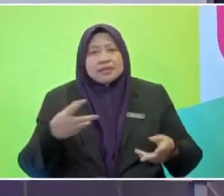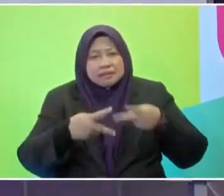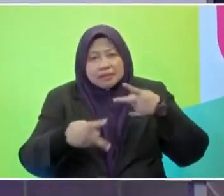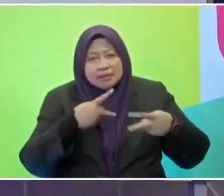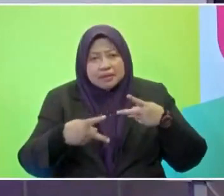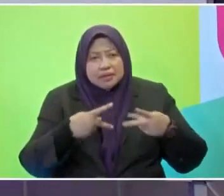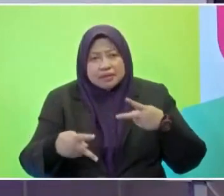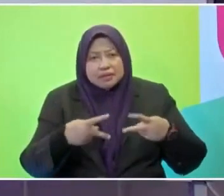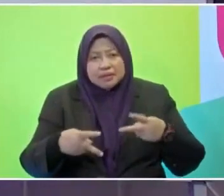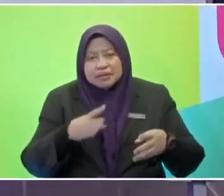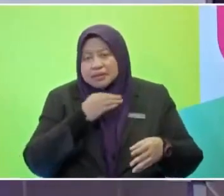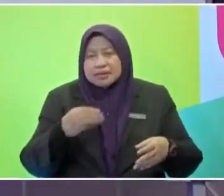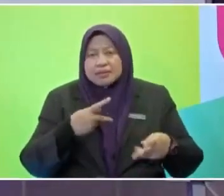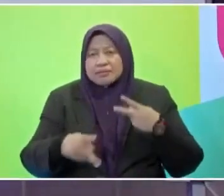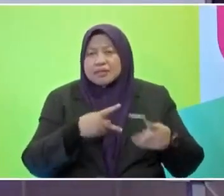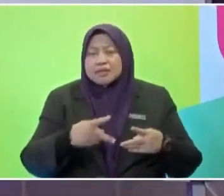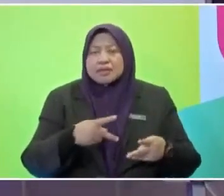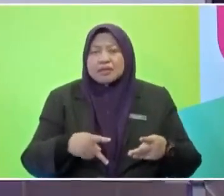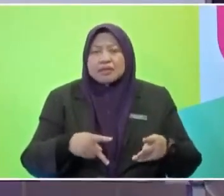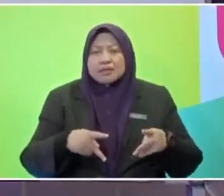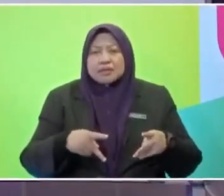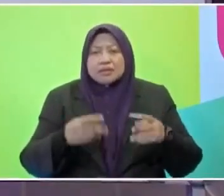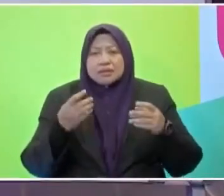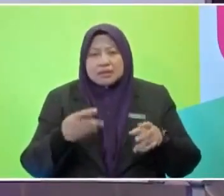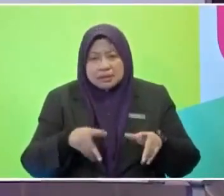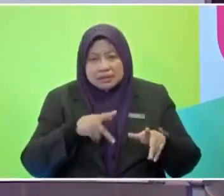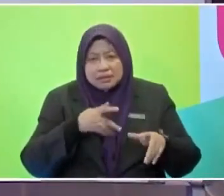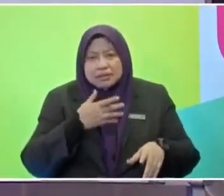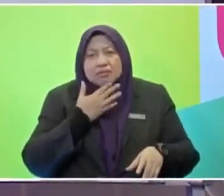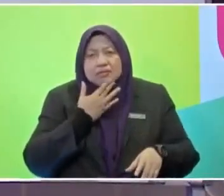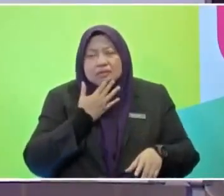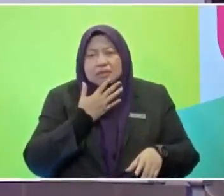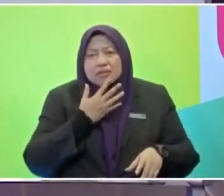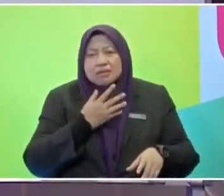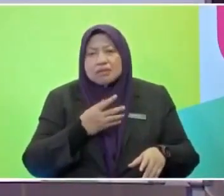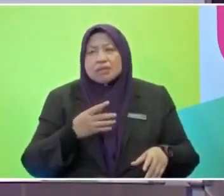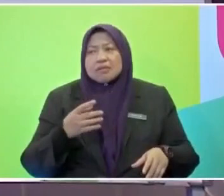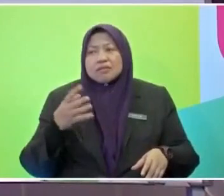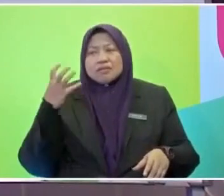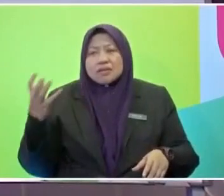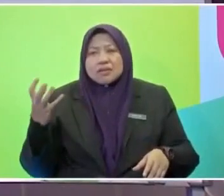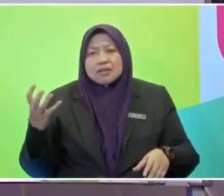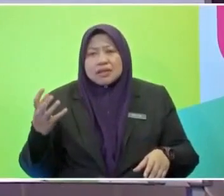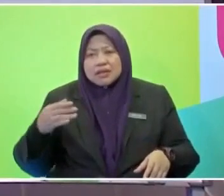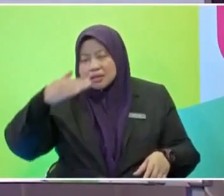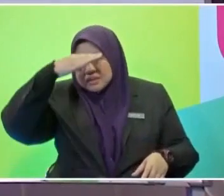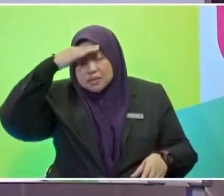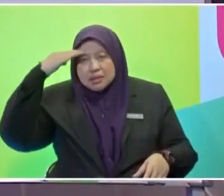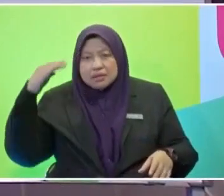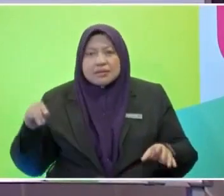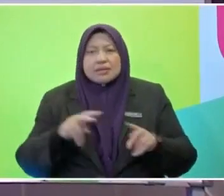the clarity of the shadow. So for the Manila card, the shadow was very clear. So I'll just put